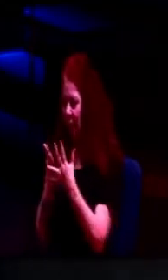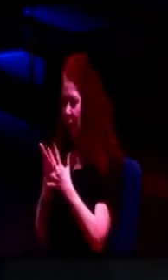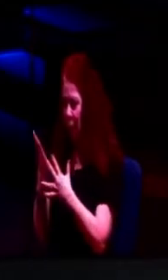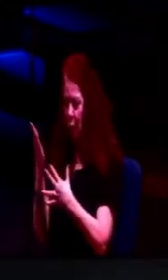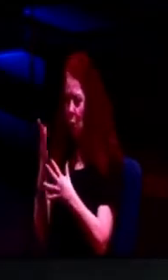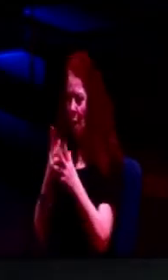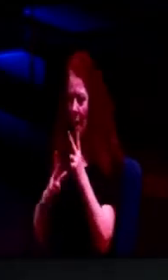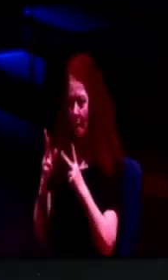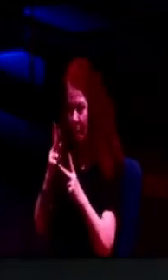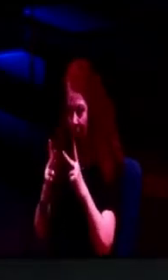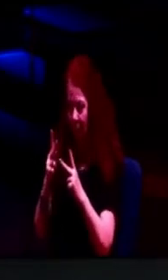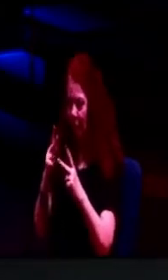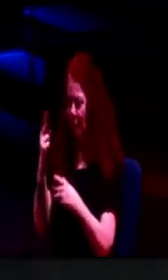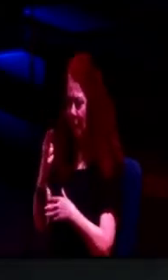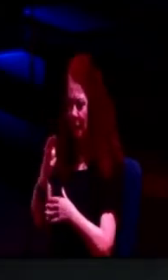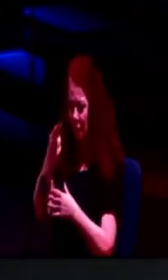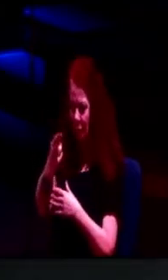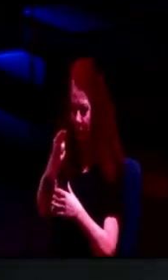it cost them their life.